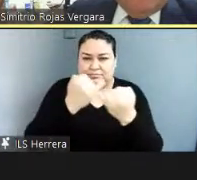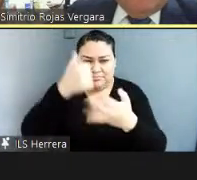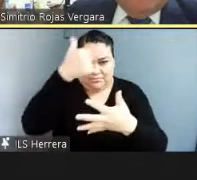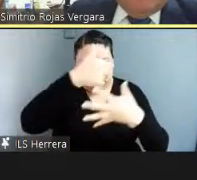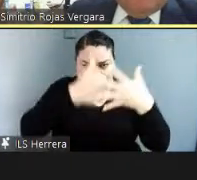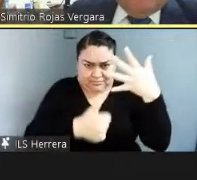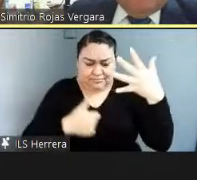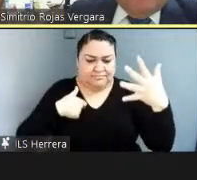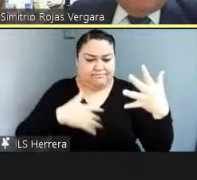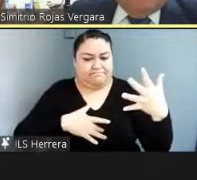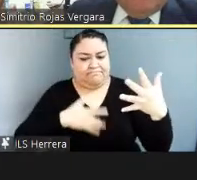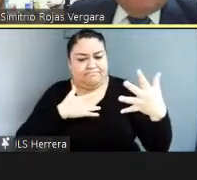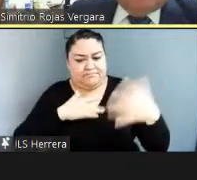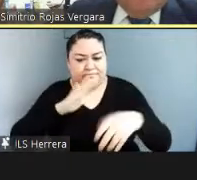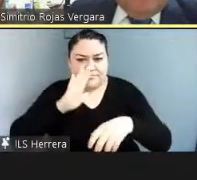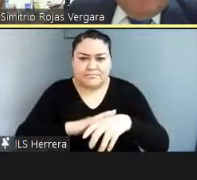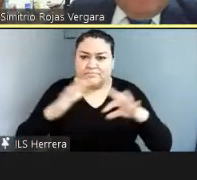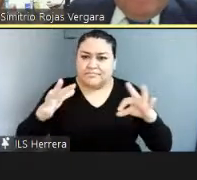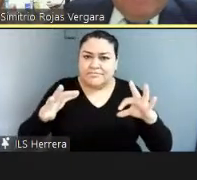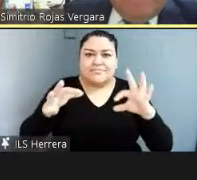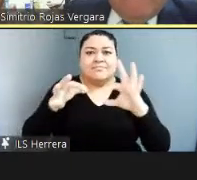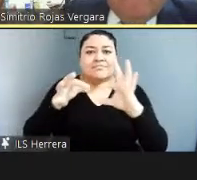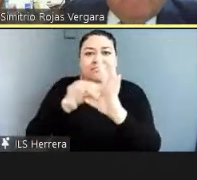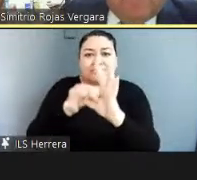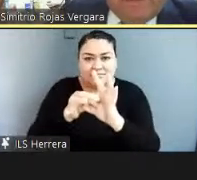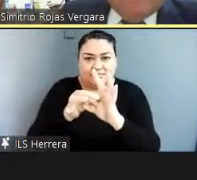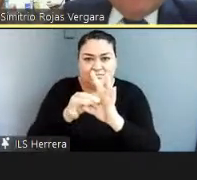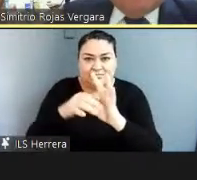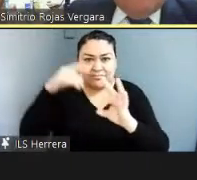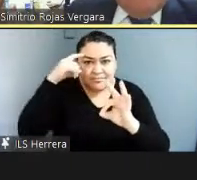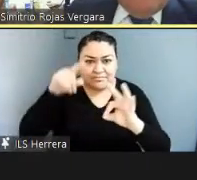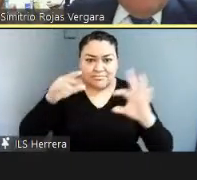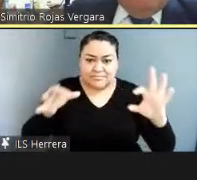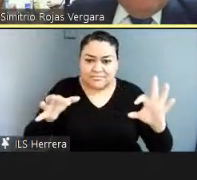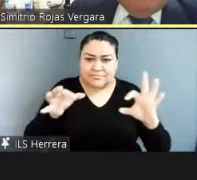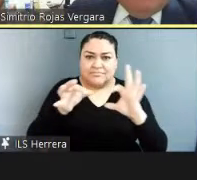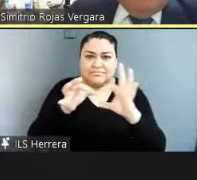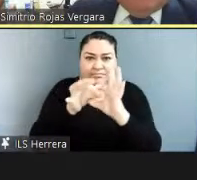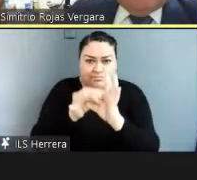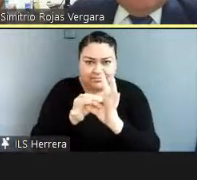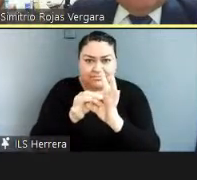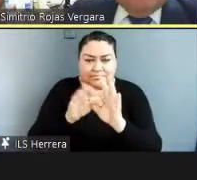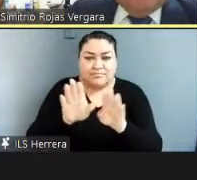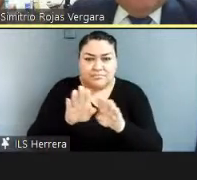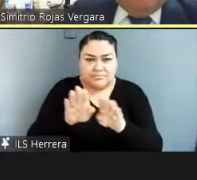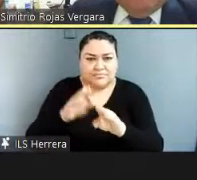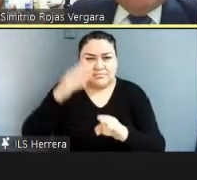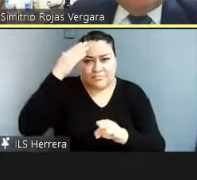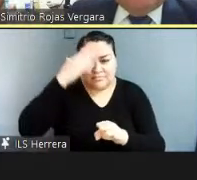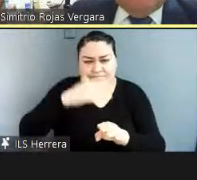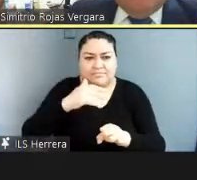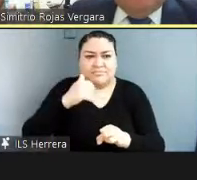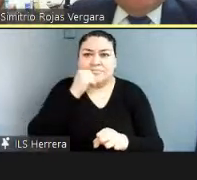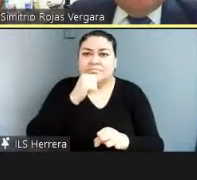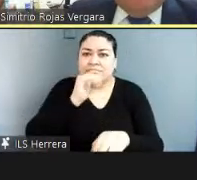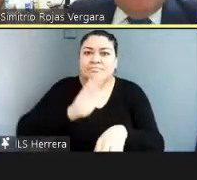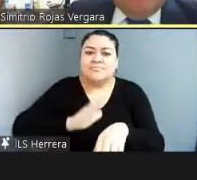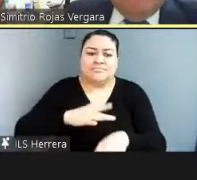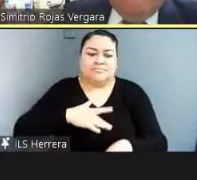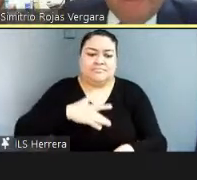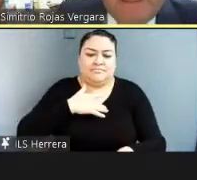of course, well, they need to be interconnected and intertwined. They need to be